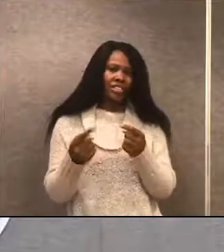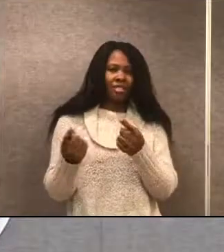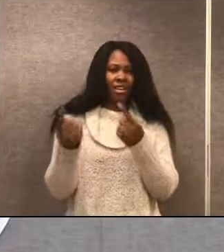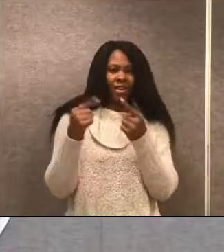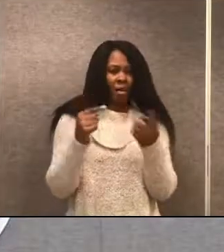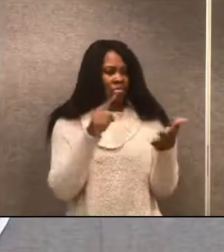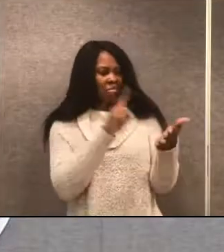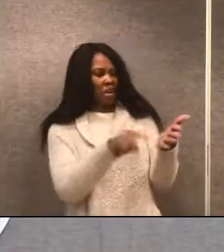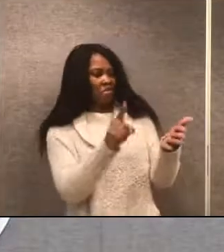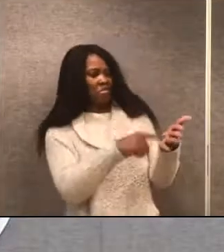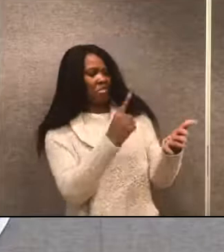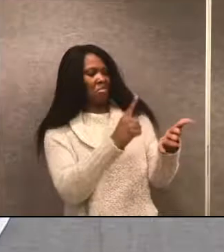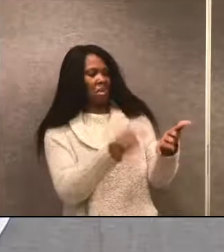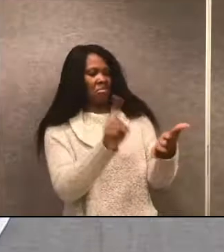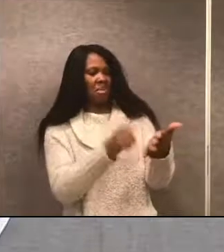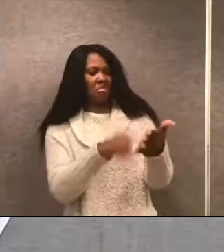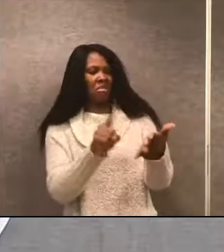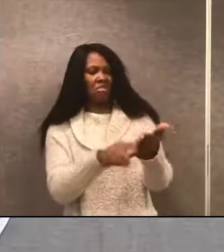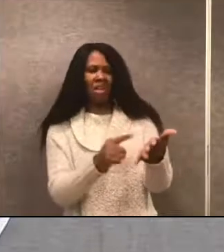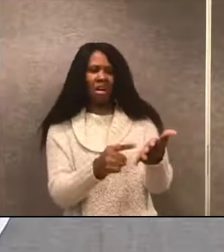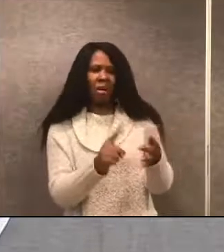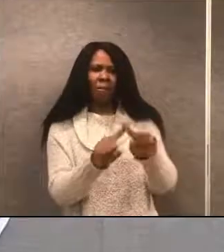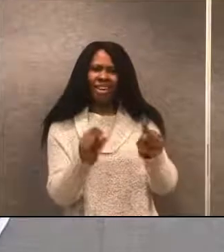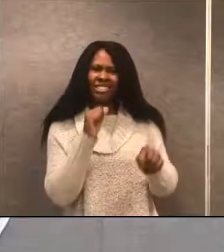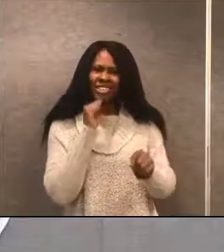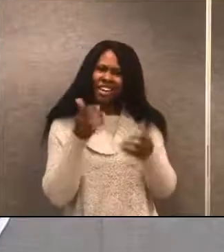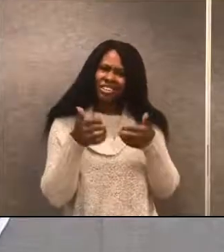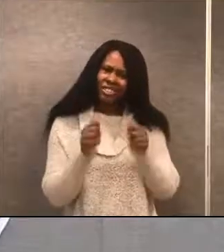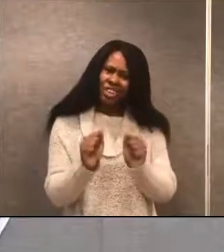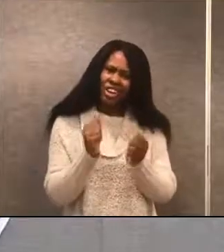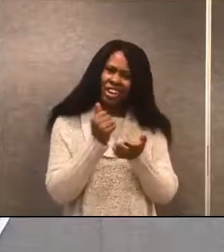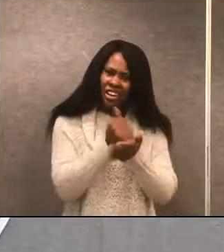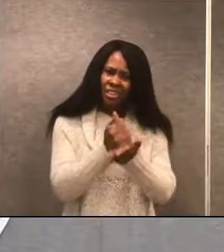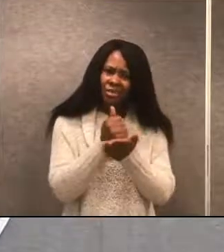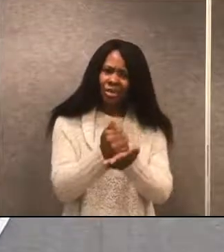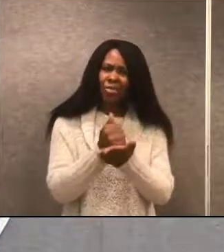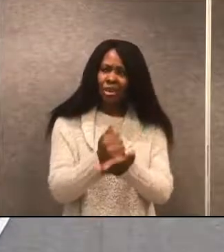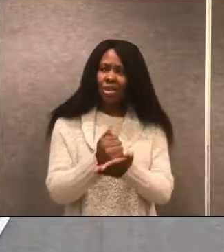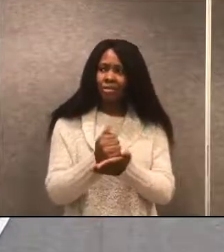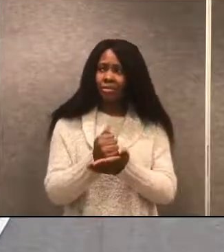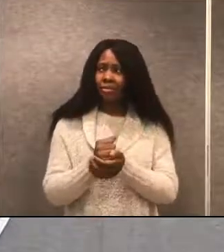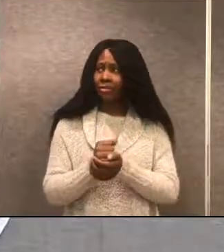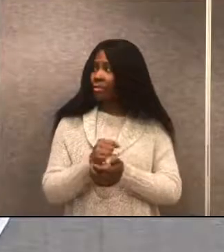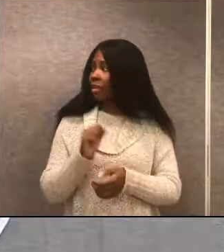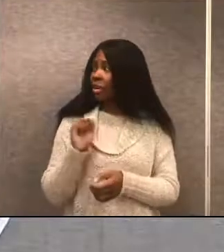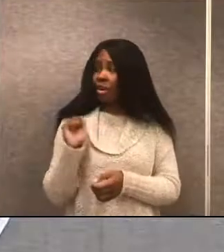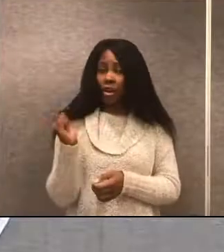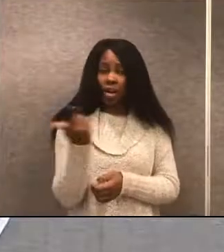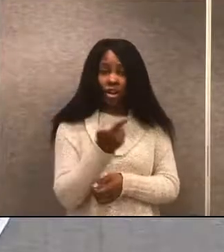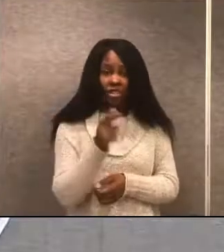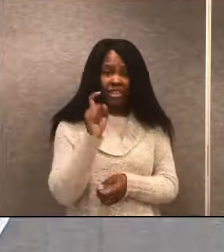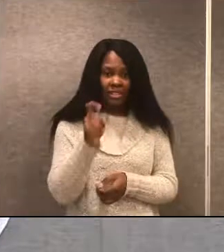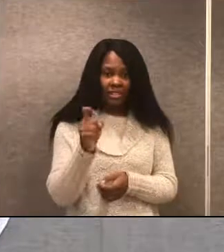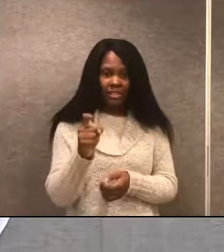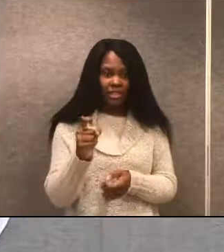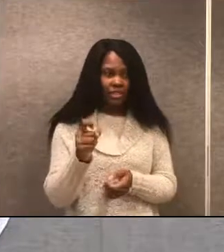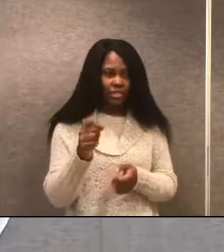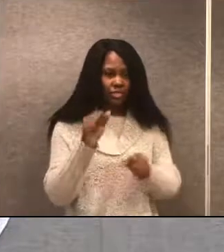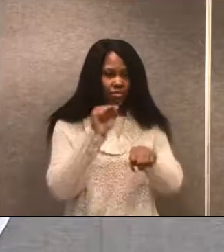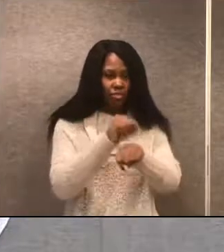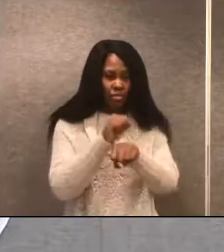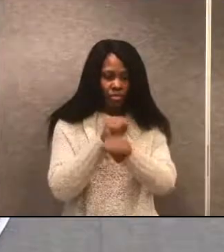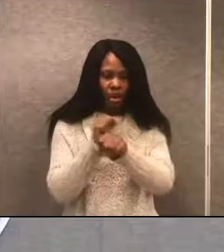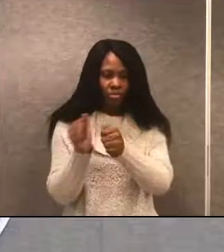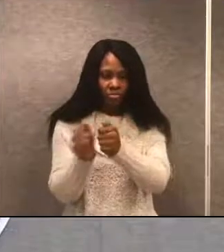criticizing and not trying to be part of helping. All of us going to have to join hands. All of us going to have